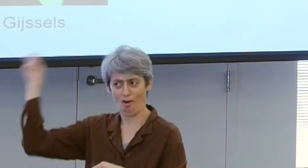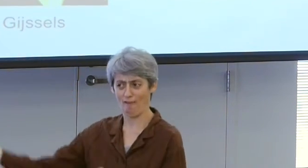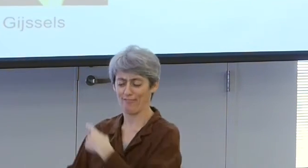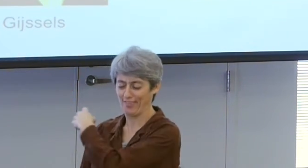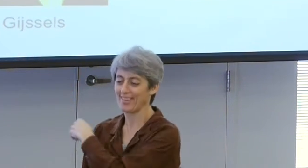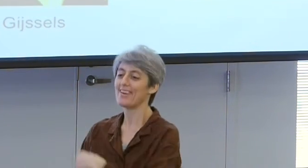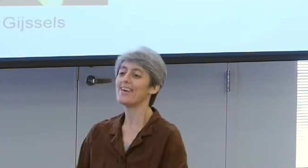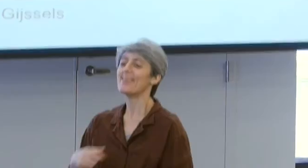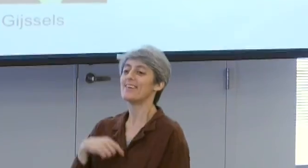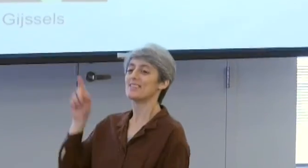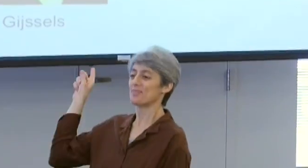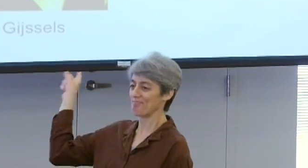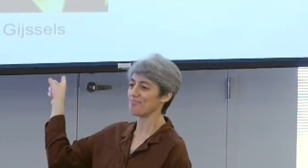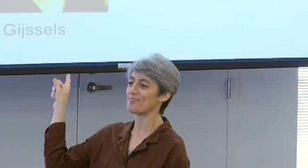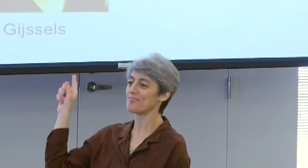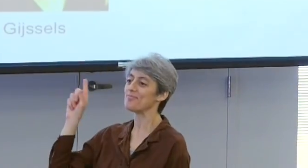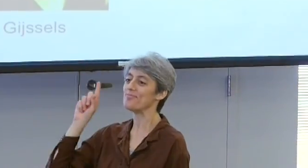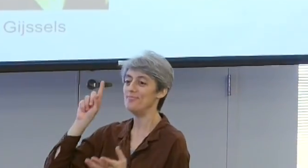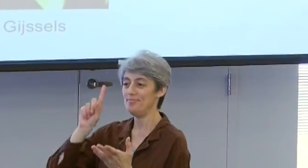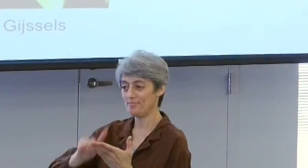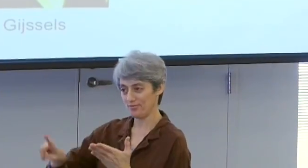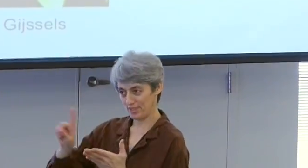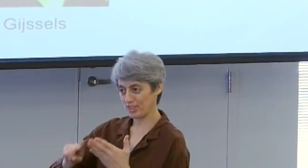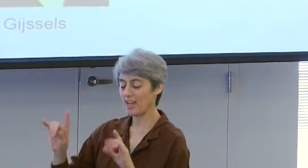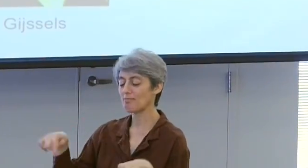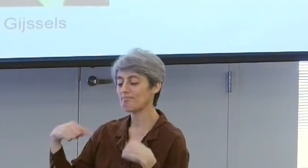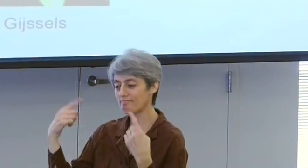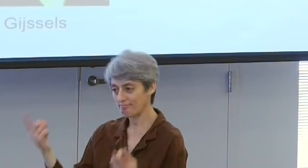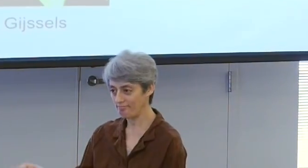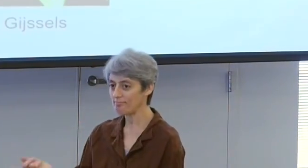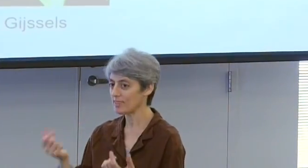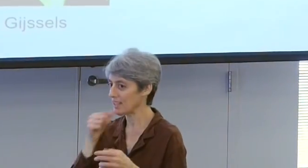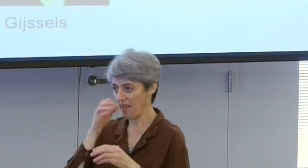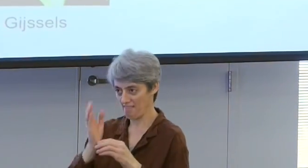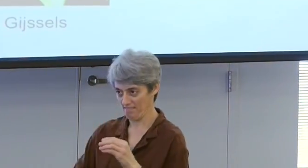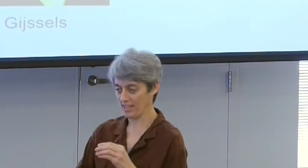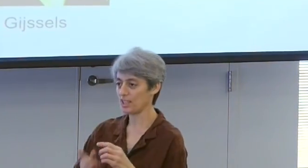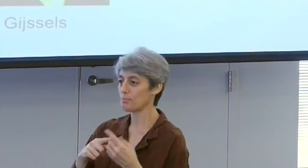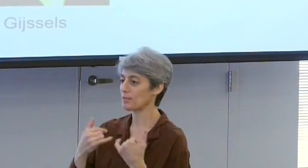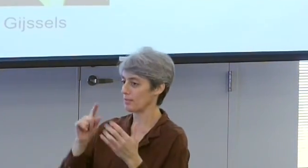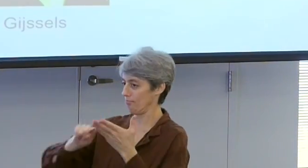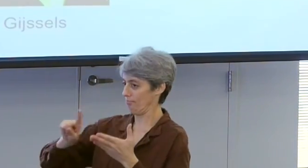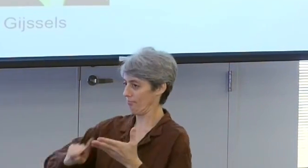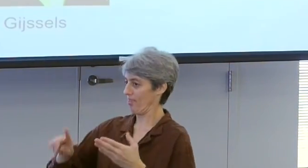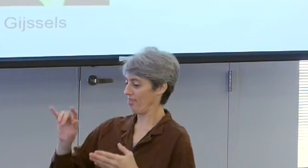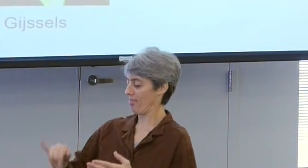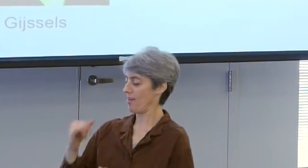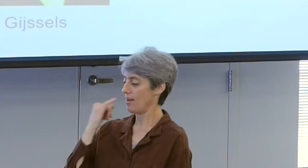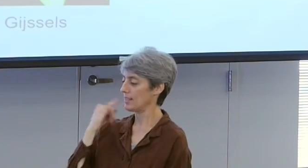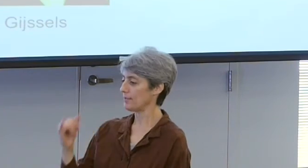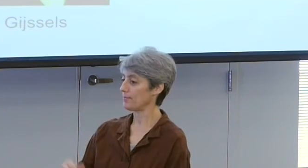is working to find out, and this is work in progress. But here's what we're seeing so far.